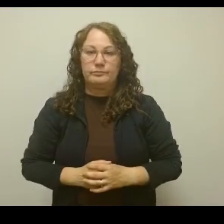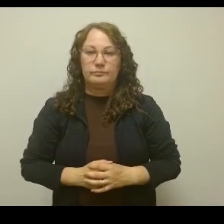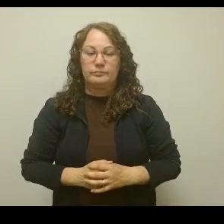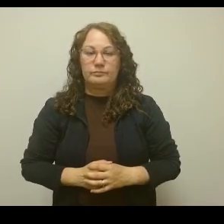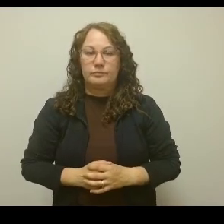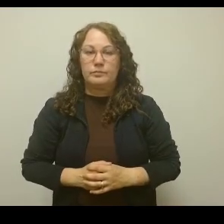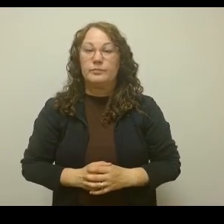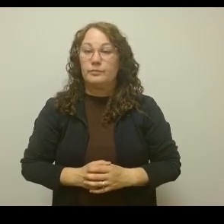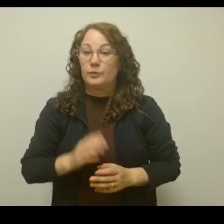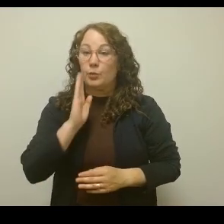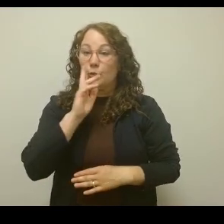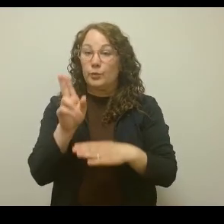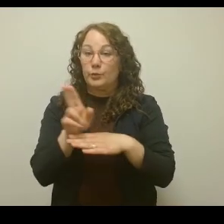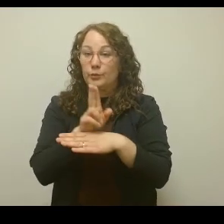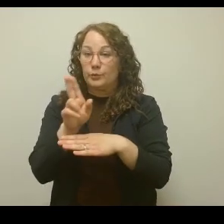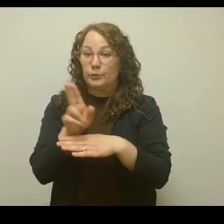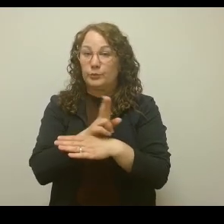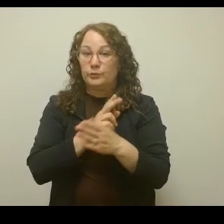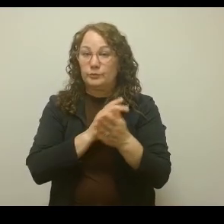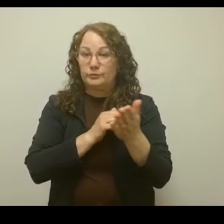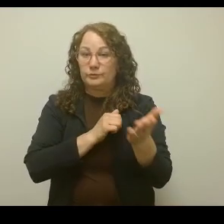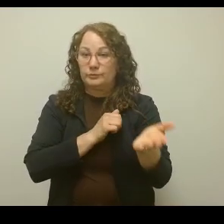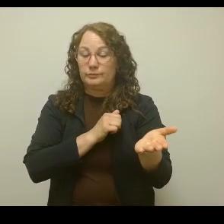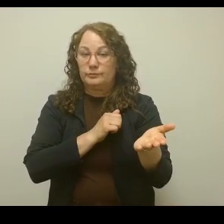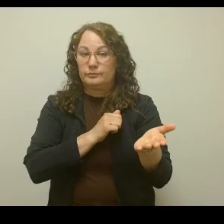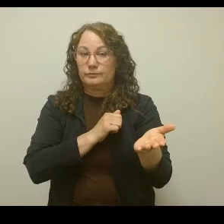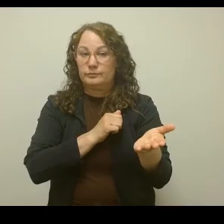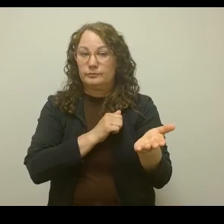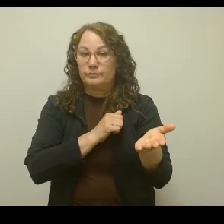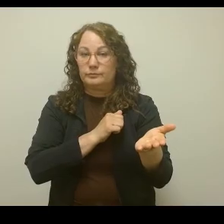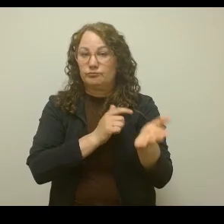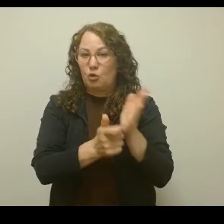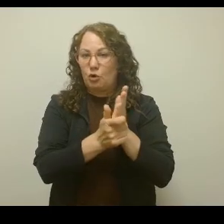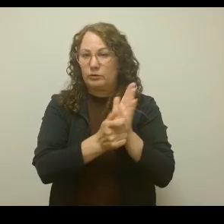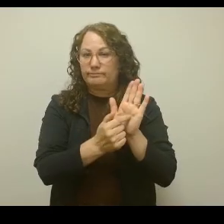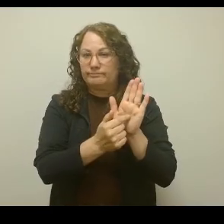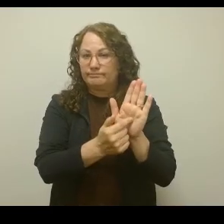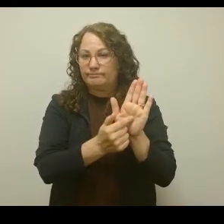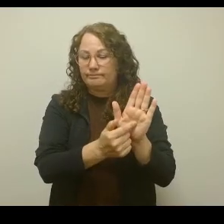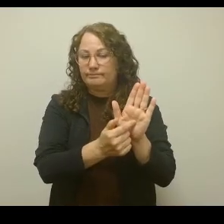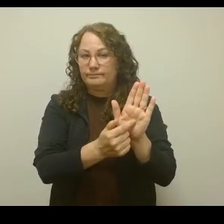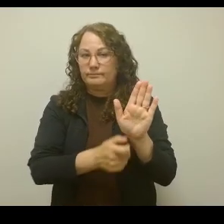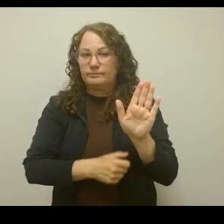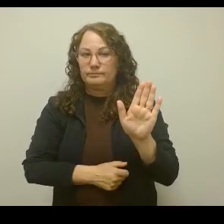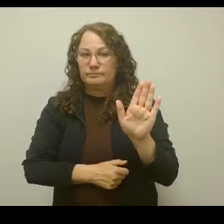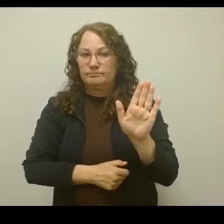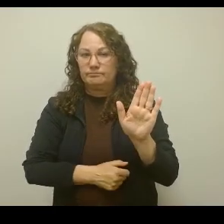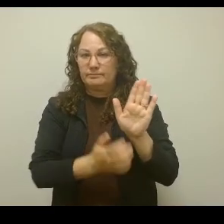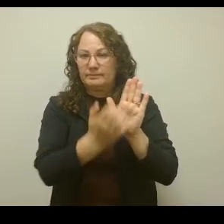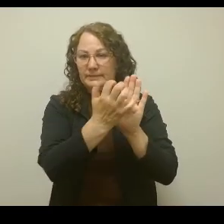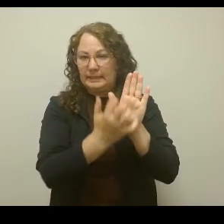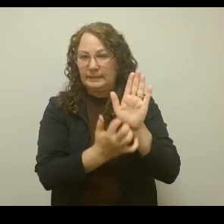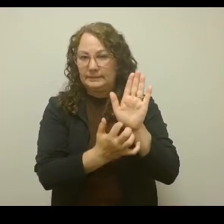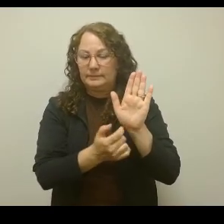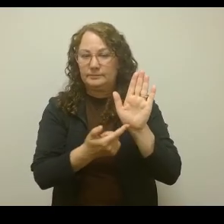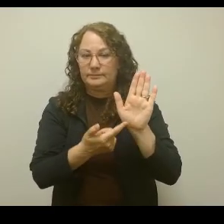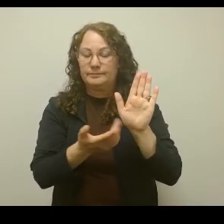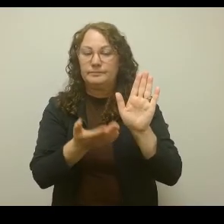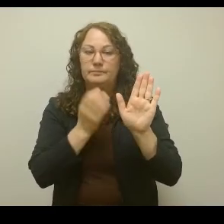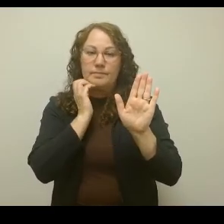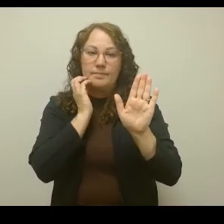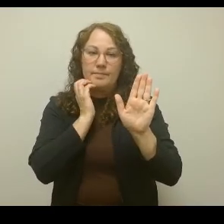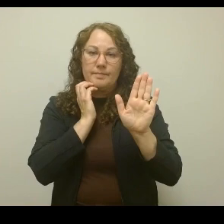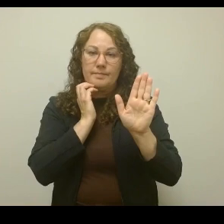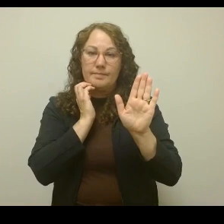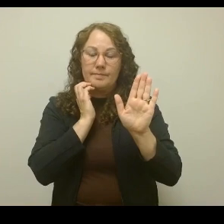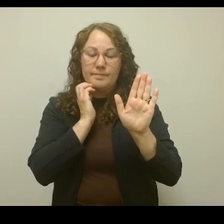and we're going to use this article sample, this text sample, and